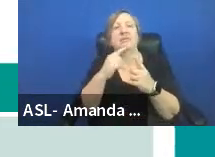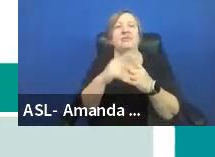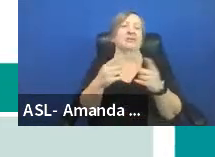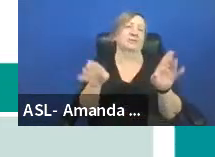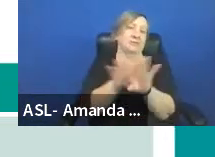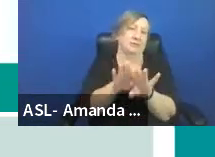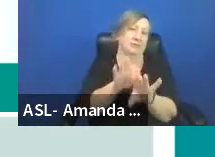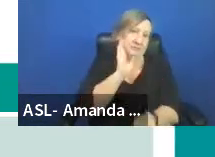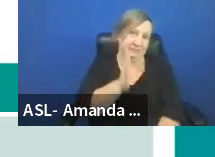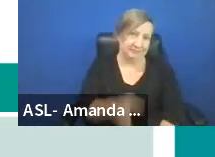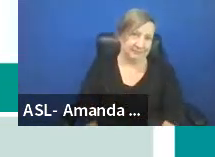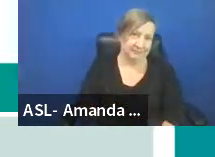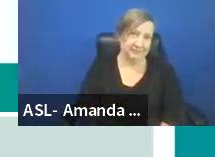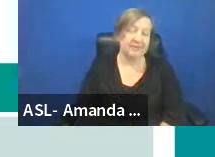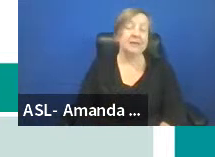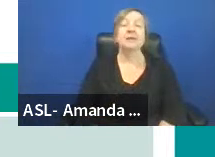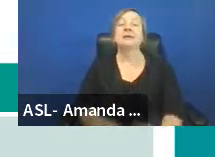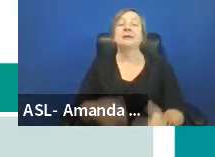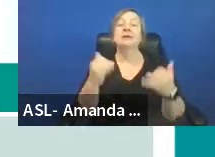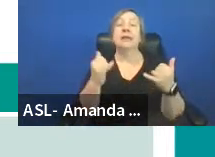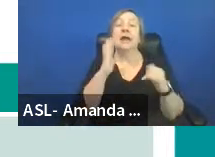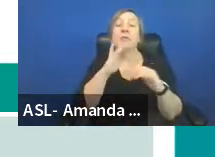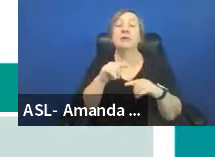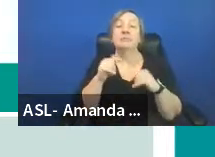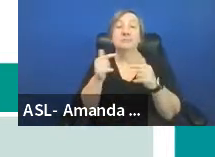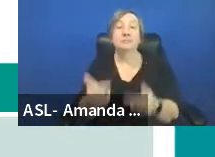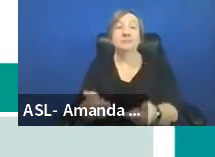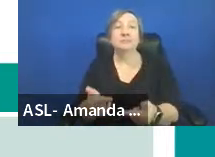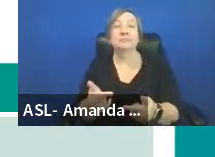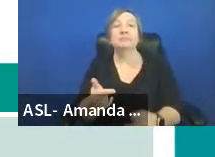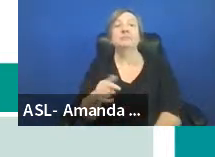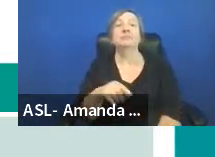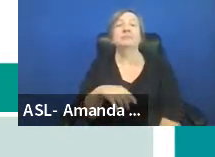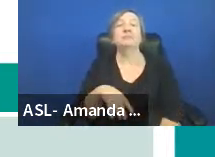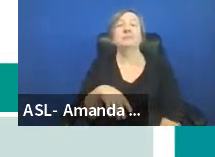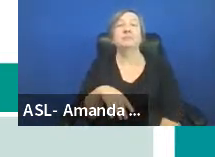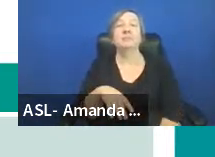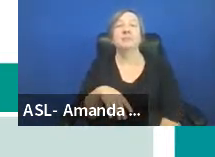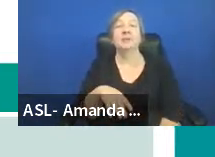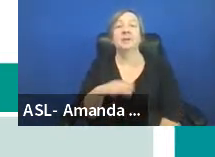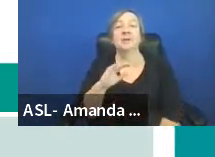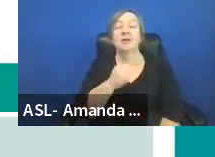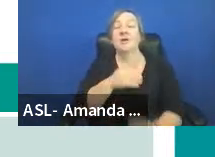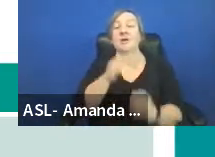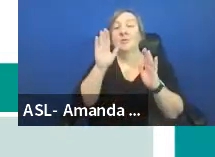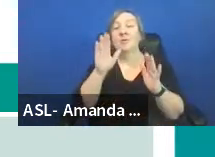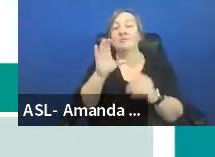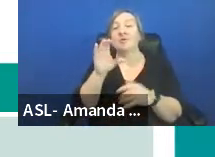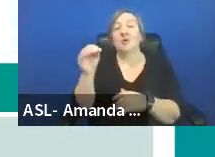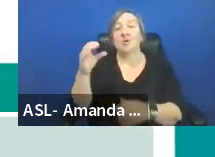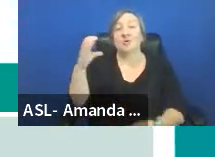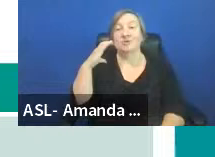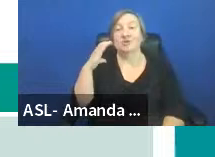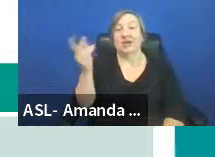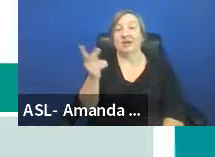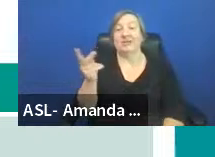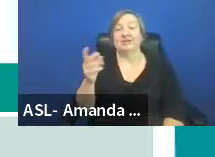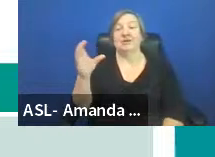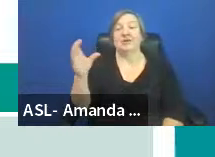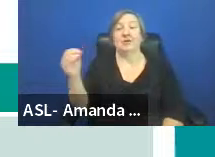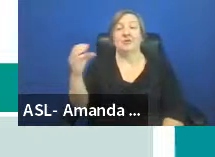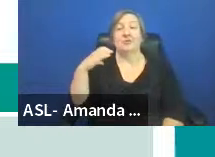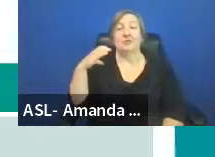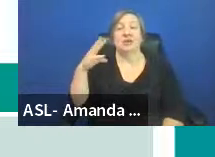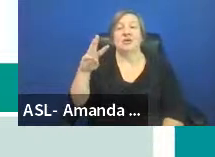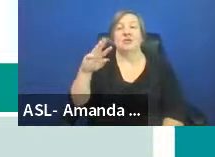close. So with that, I will turn it over to our wonderful co-chairs, co-chair